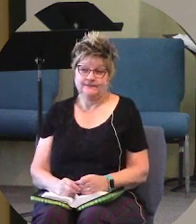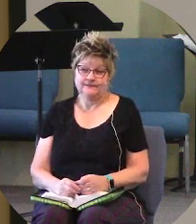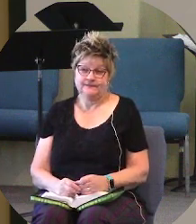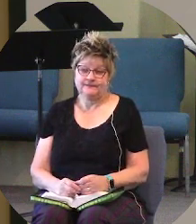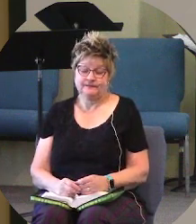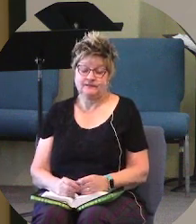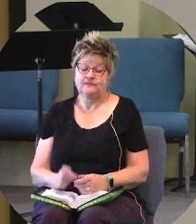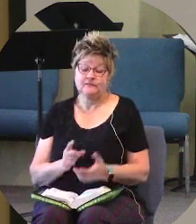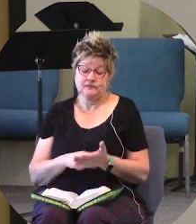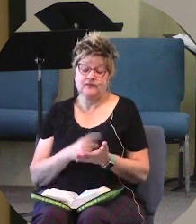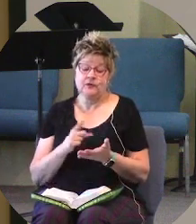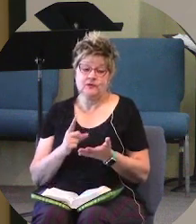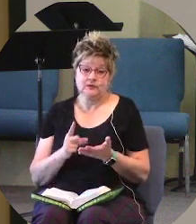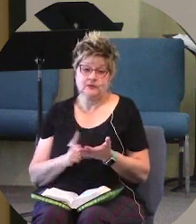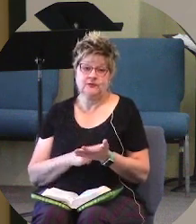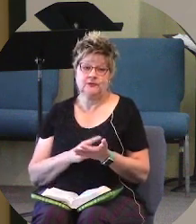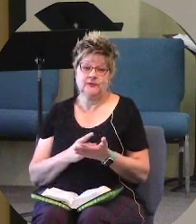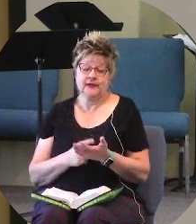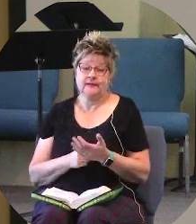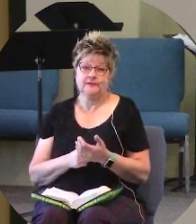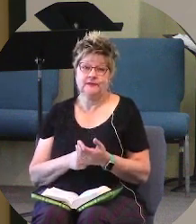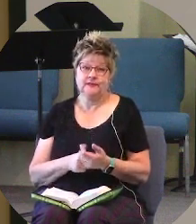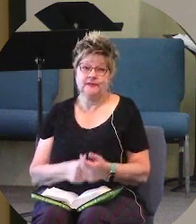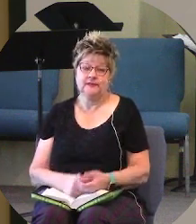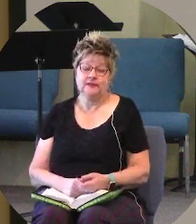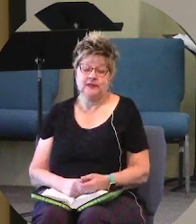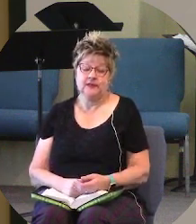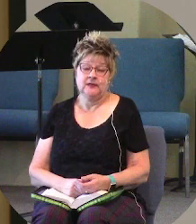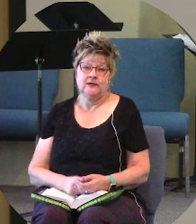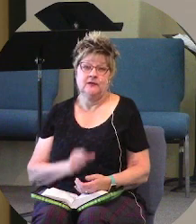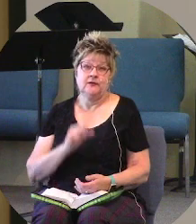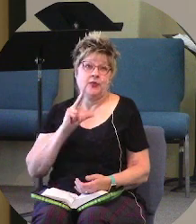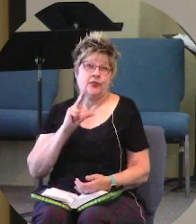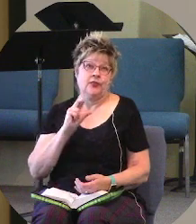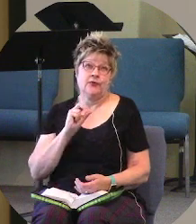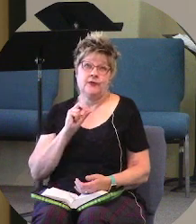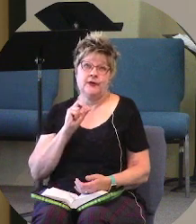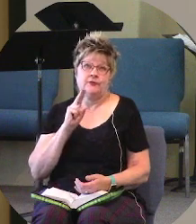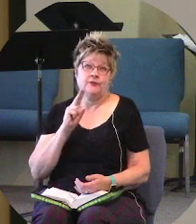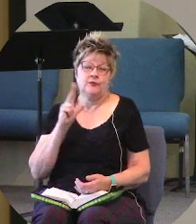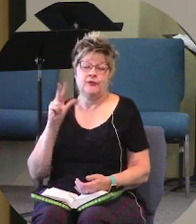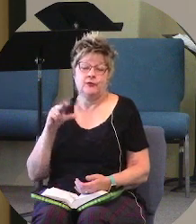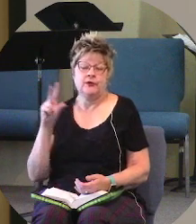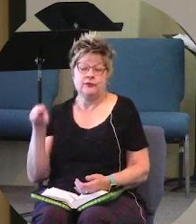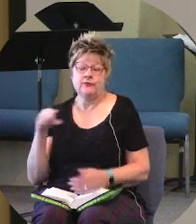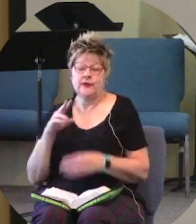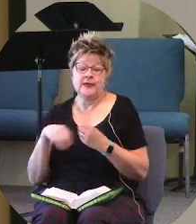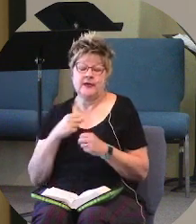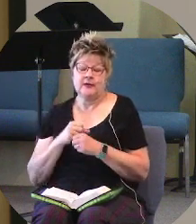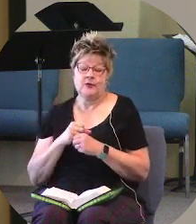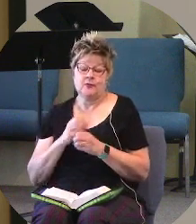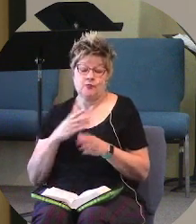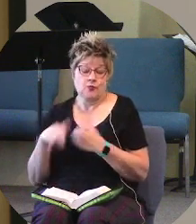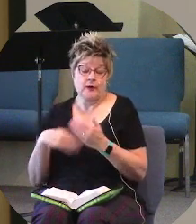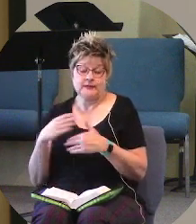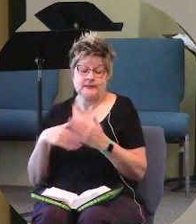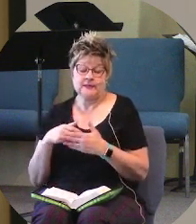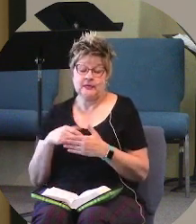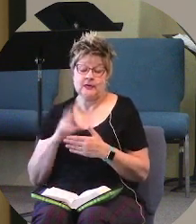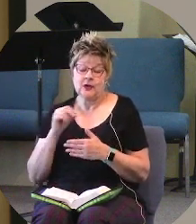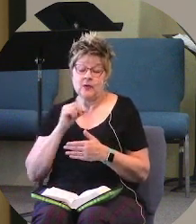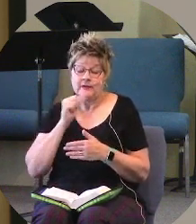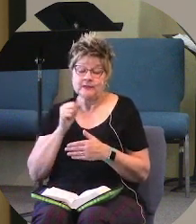There were times in this 32, 33-year process that no, I wasn't.